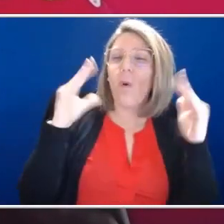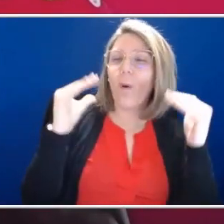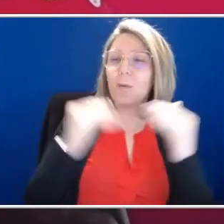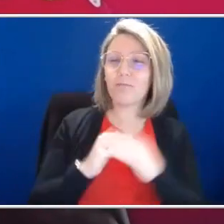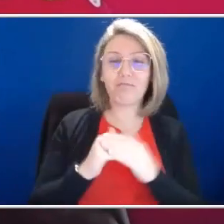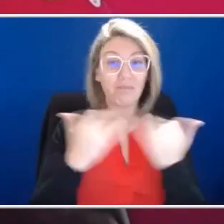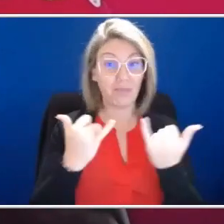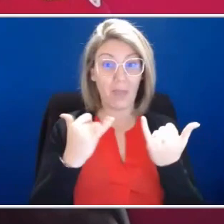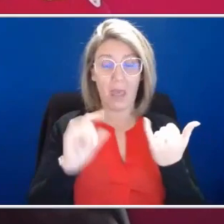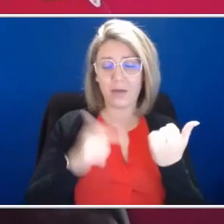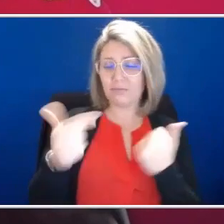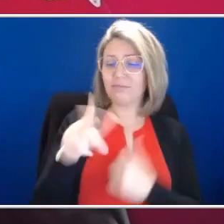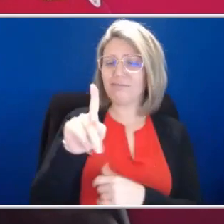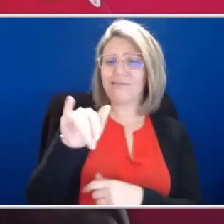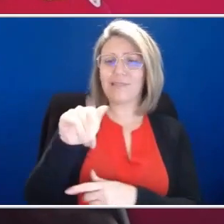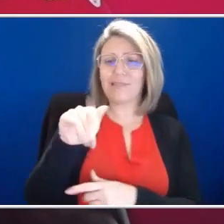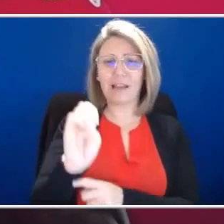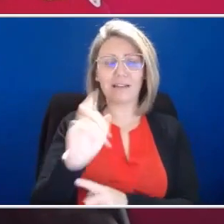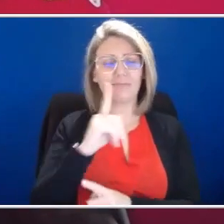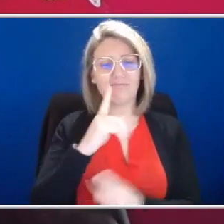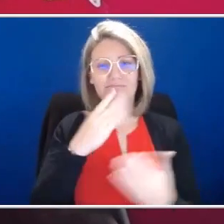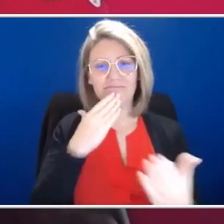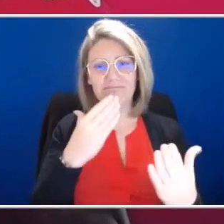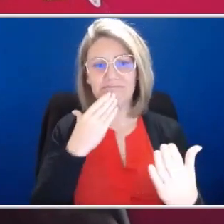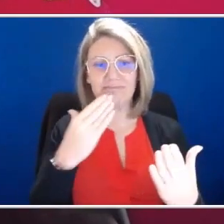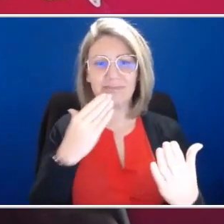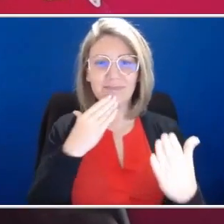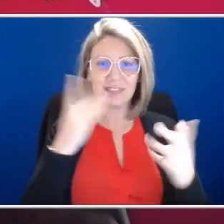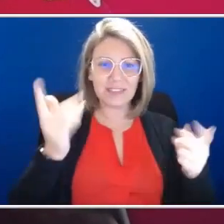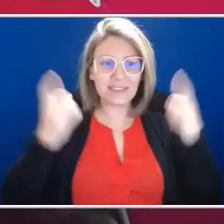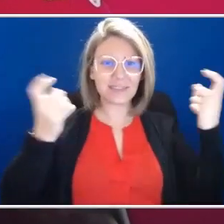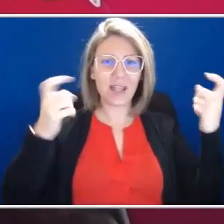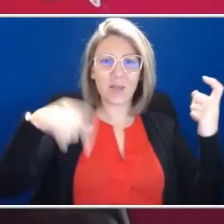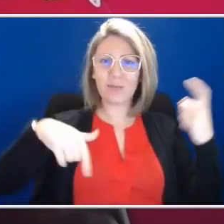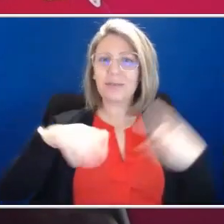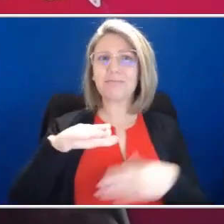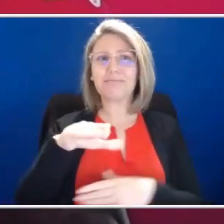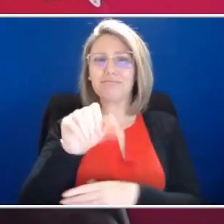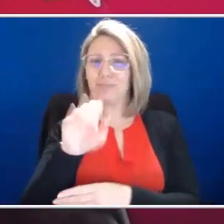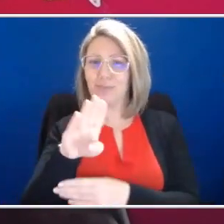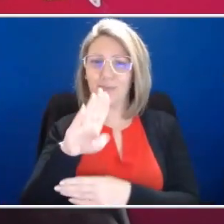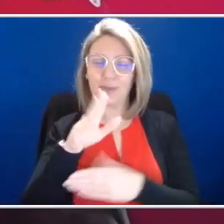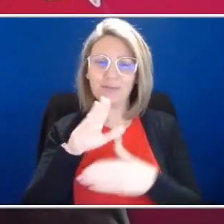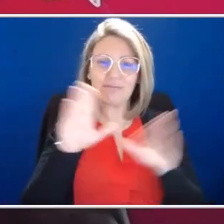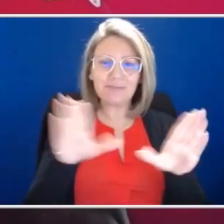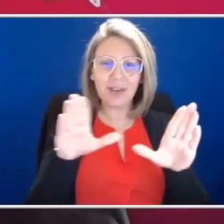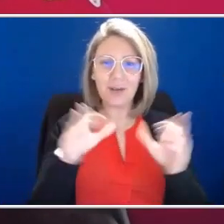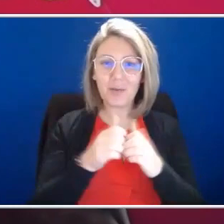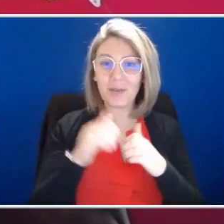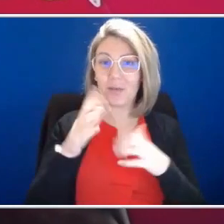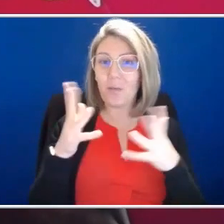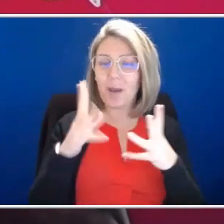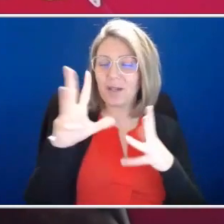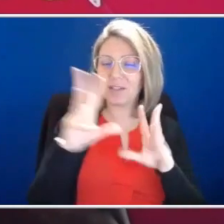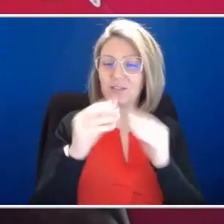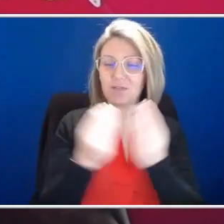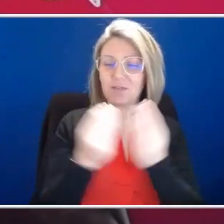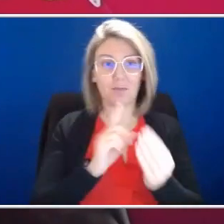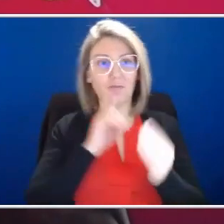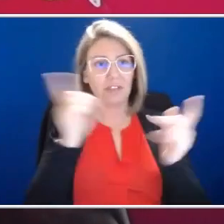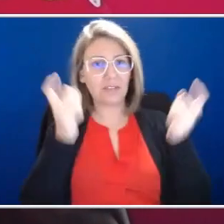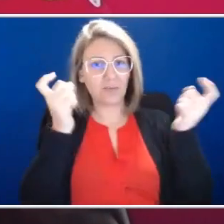know is incredibly grateful to be able to celebrate the Super Bowl Sunday with his family because he's really celebrating life every day